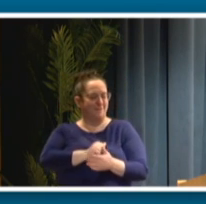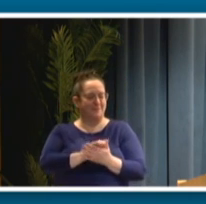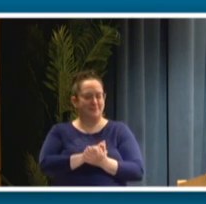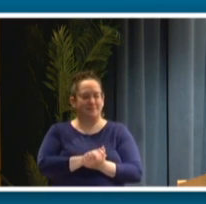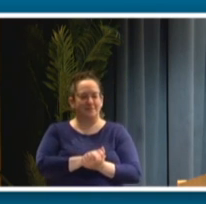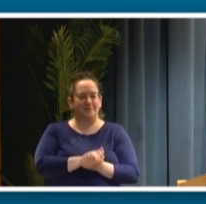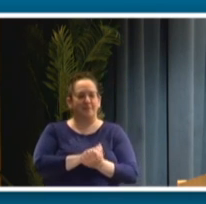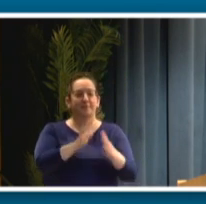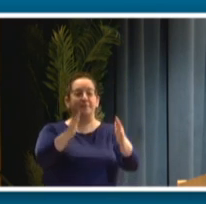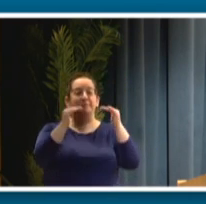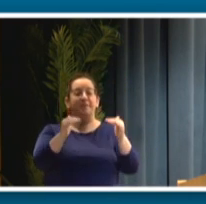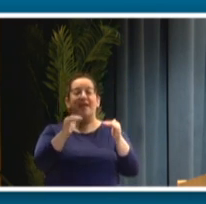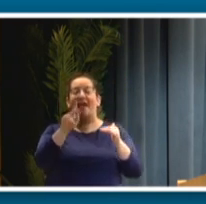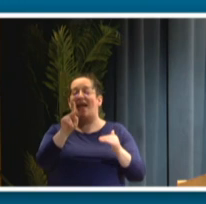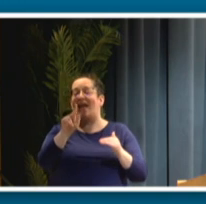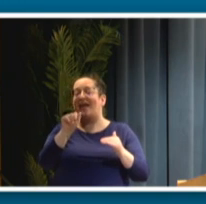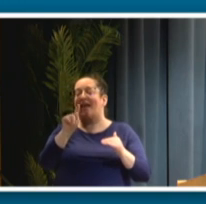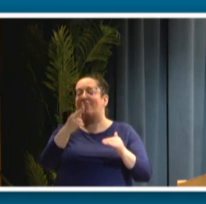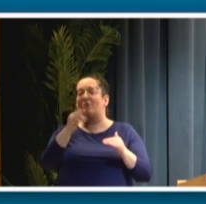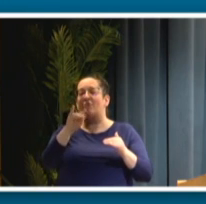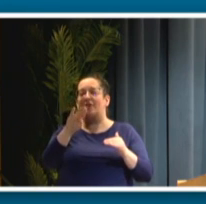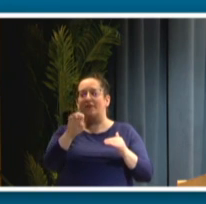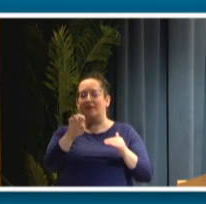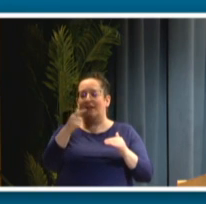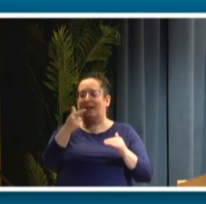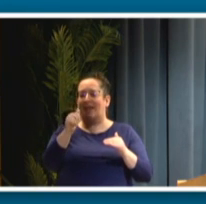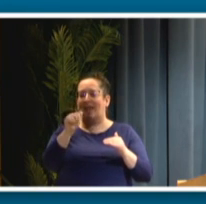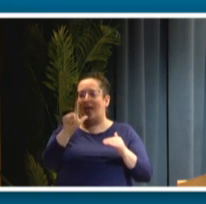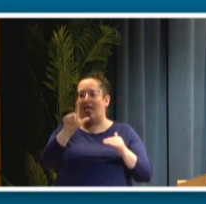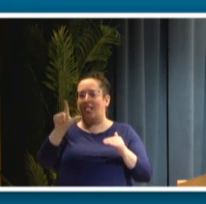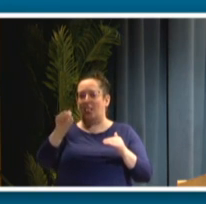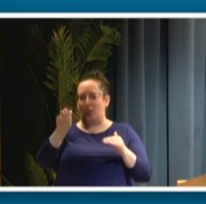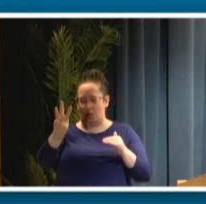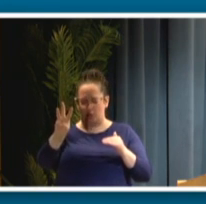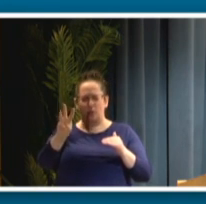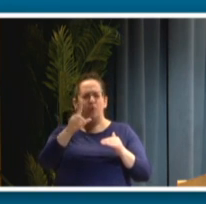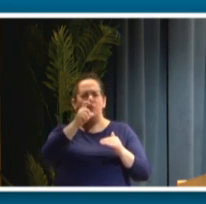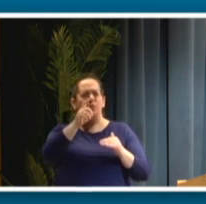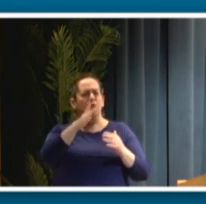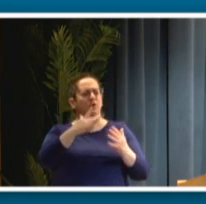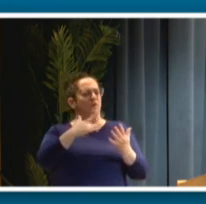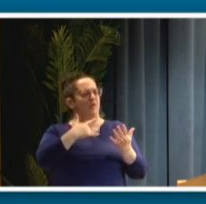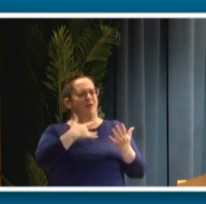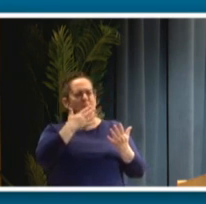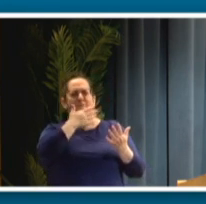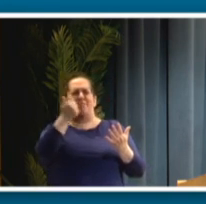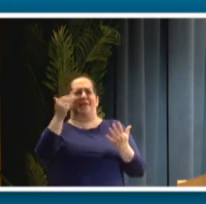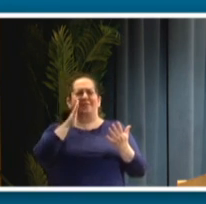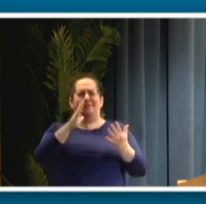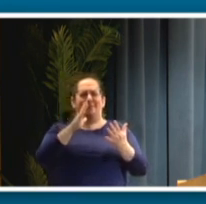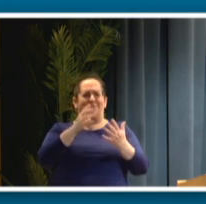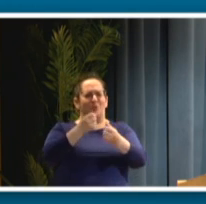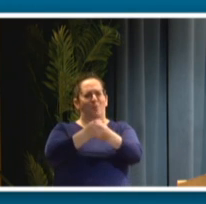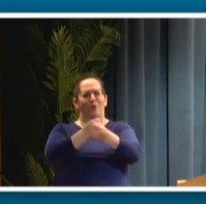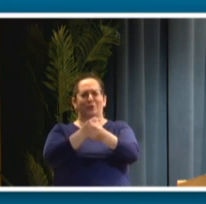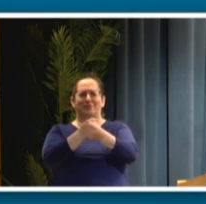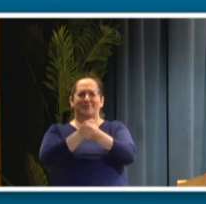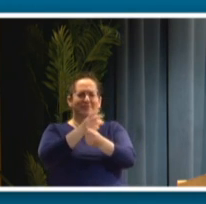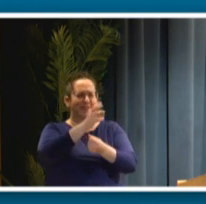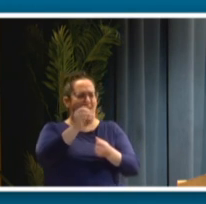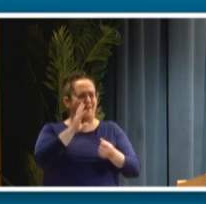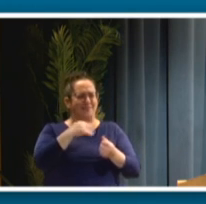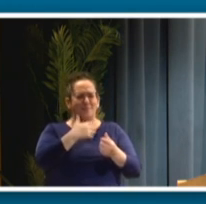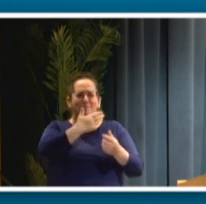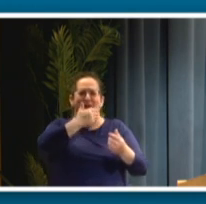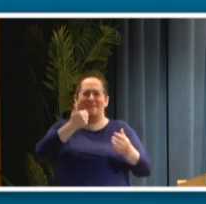asks, who do you find are the best sources of support for feedback when you're developing your stories? Oh, nobody see my